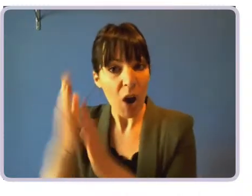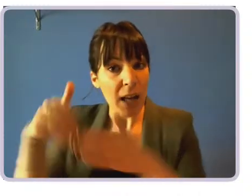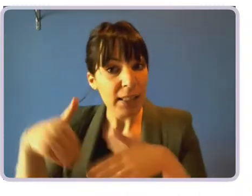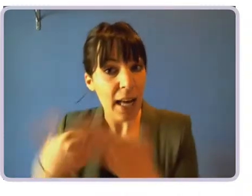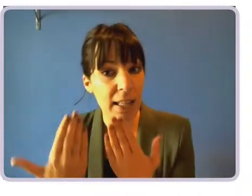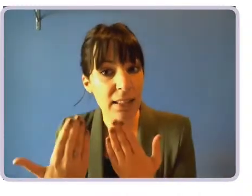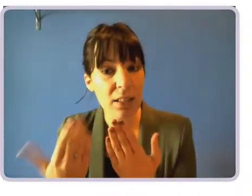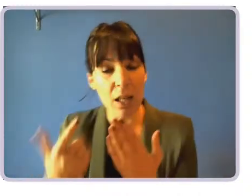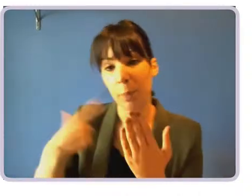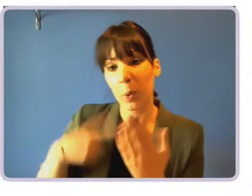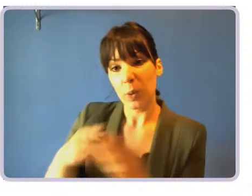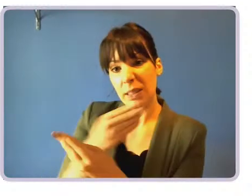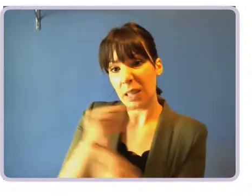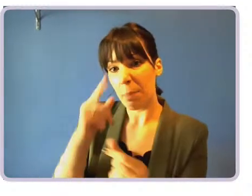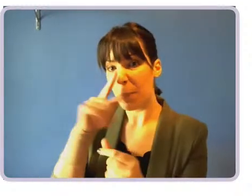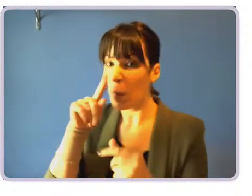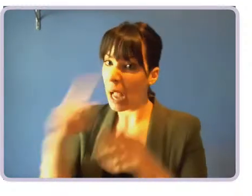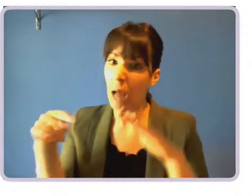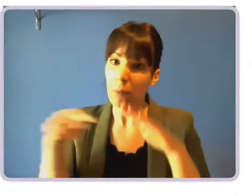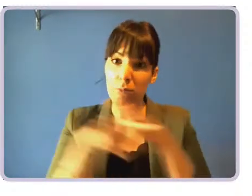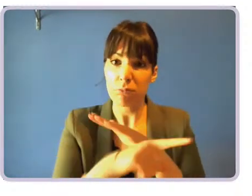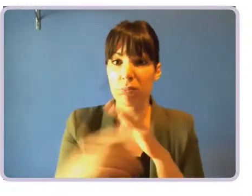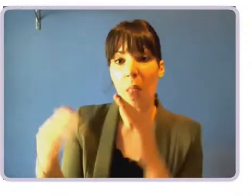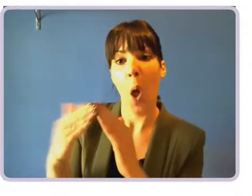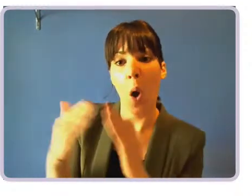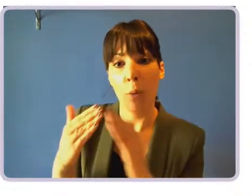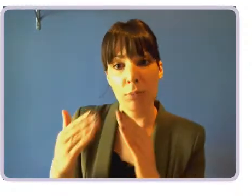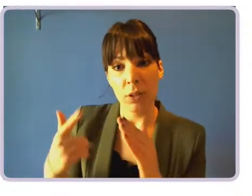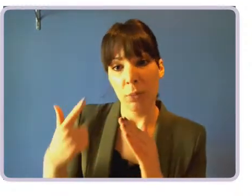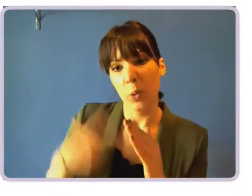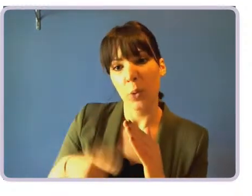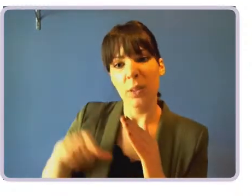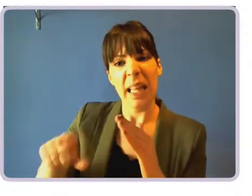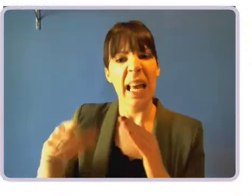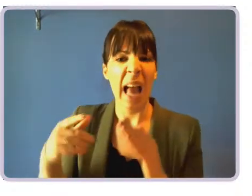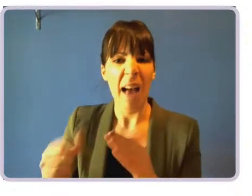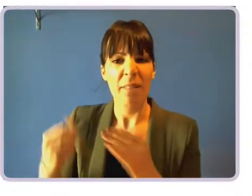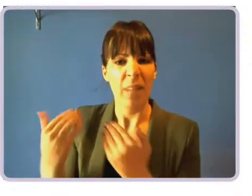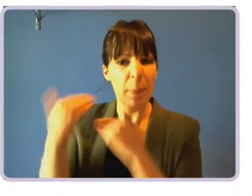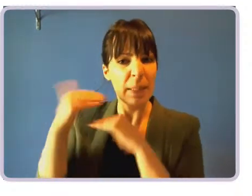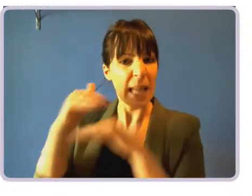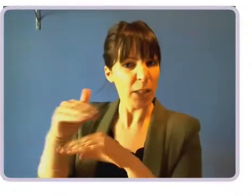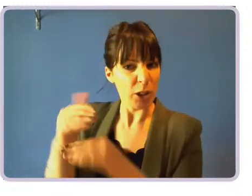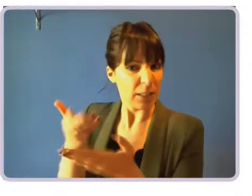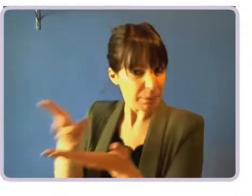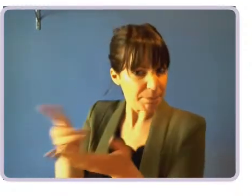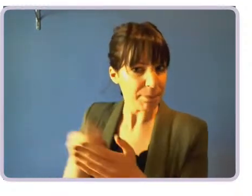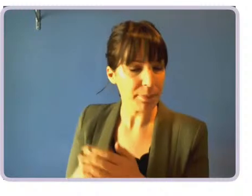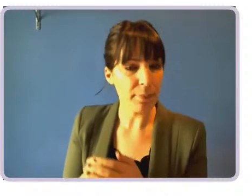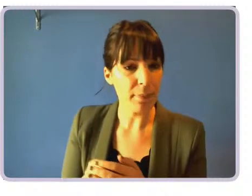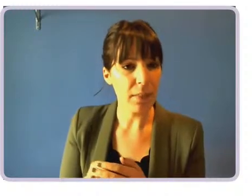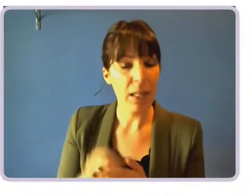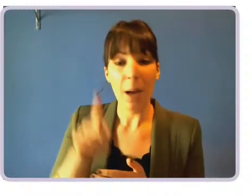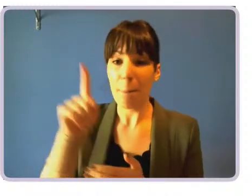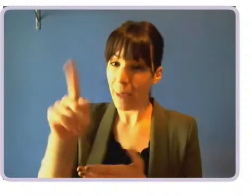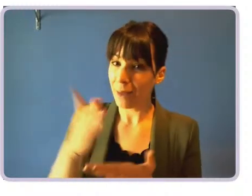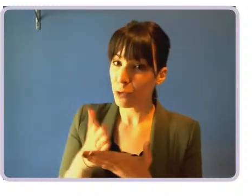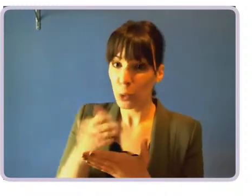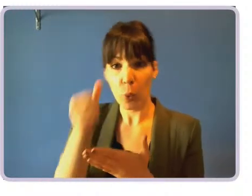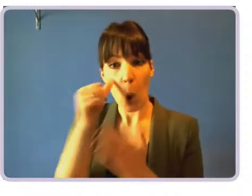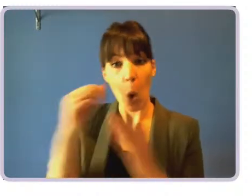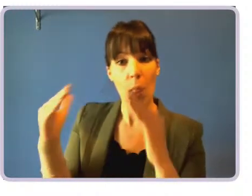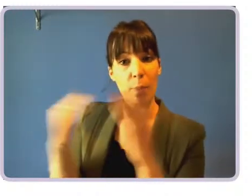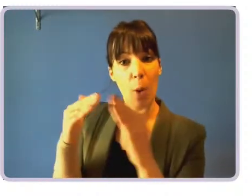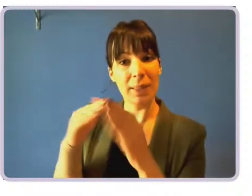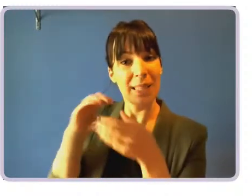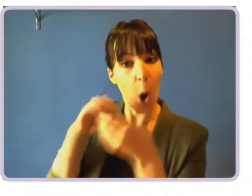due to physical or cognitive limitations and conditions. However, it is still up to the property owner to put these measures in place and to keep